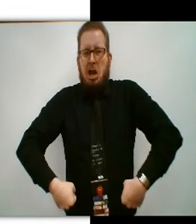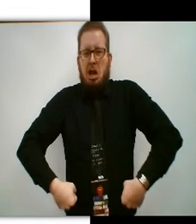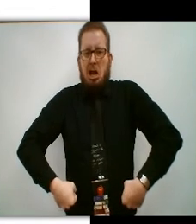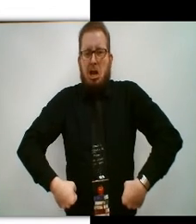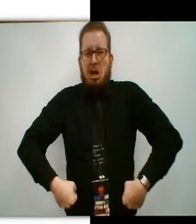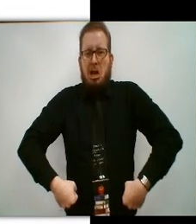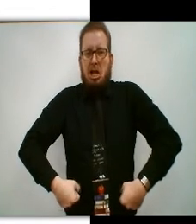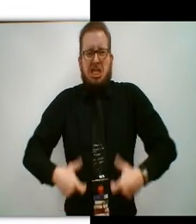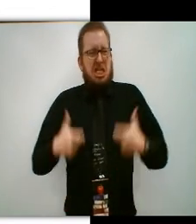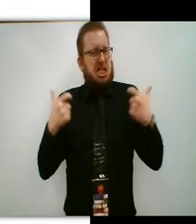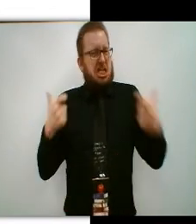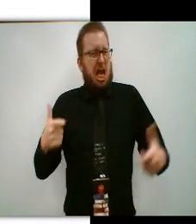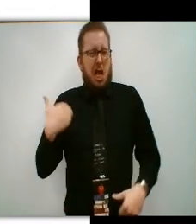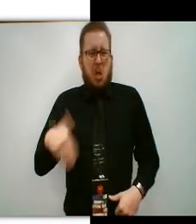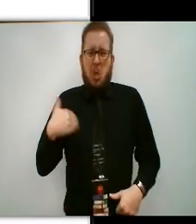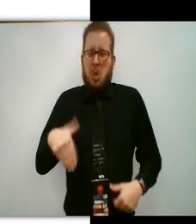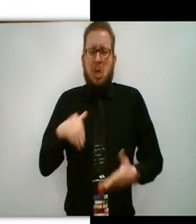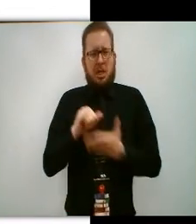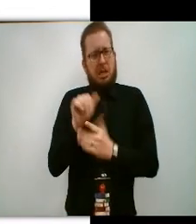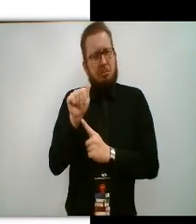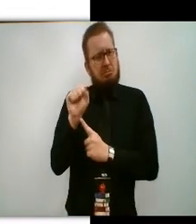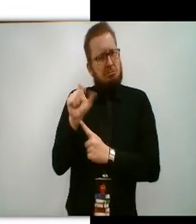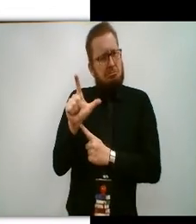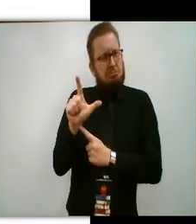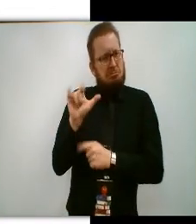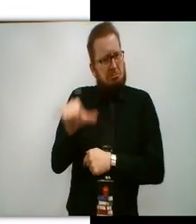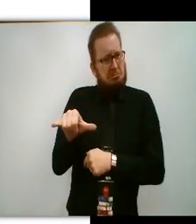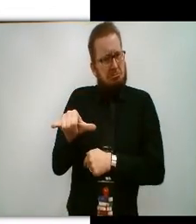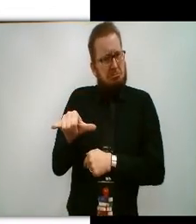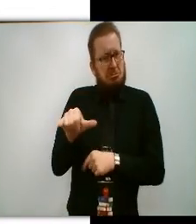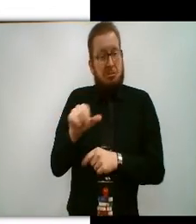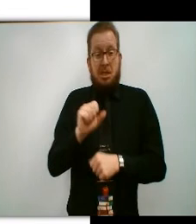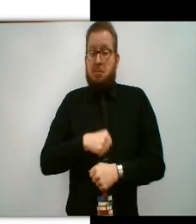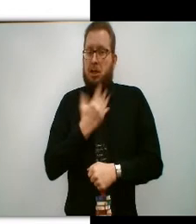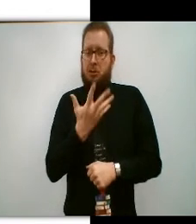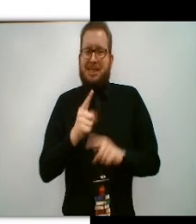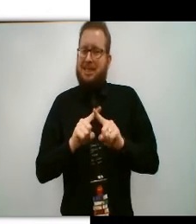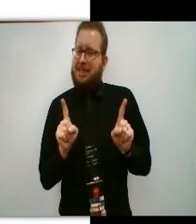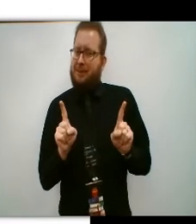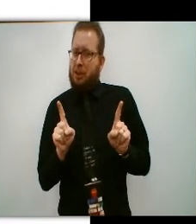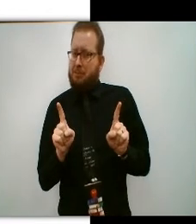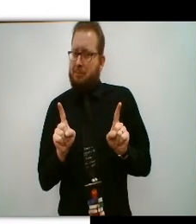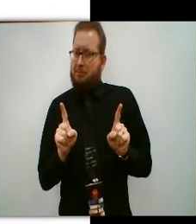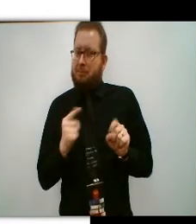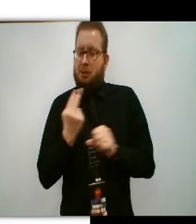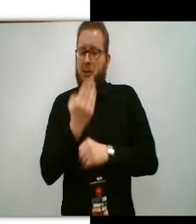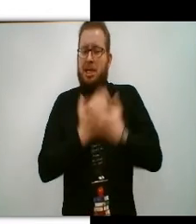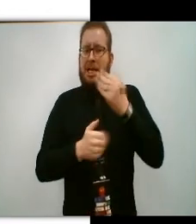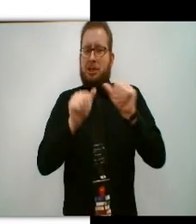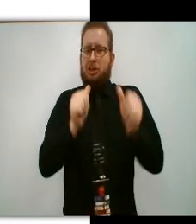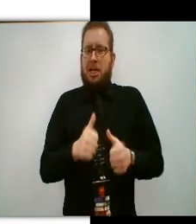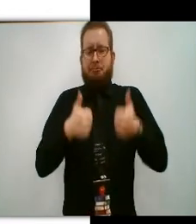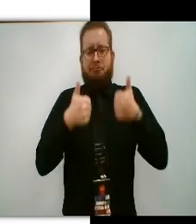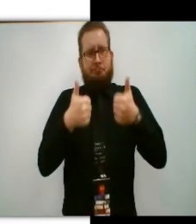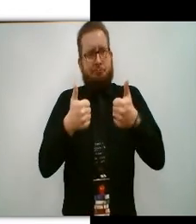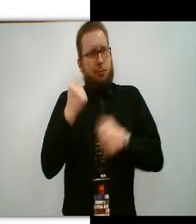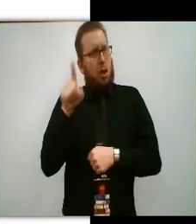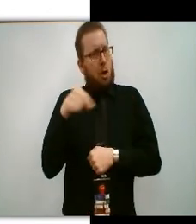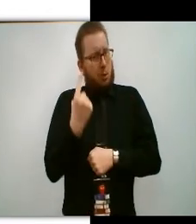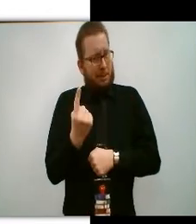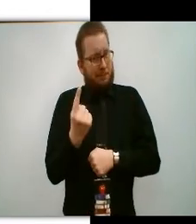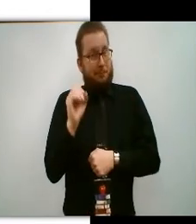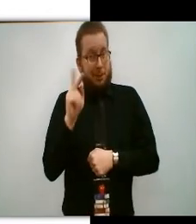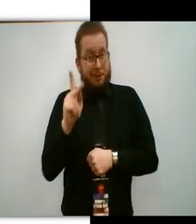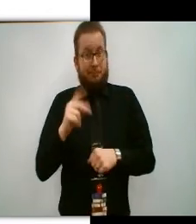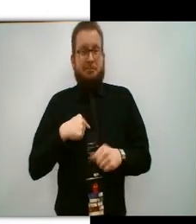flare in and out like this, you know, his arms, he stands like this. That's ASL. But ASL poetry is different. You're